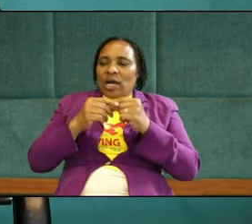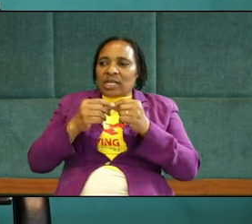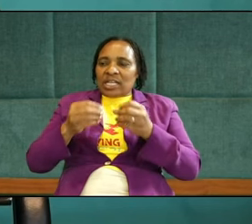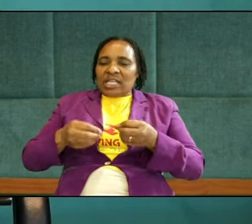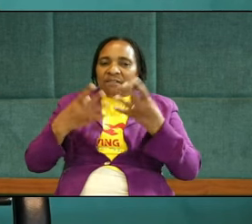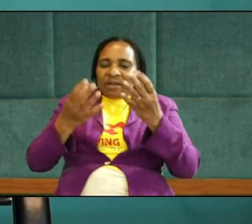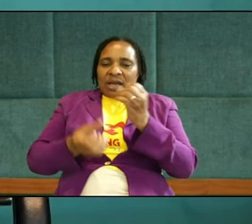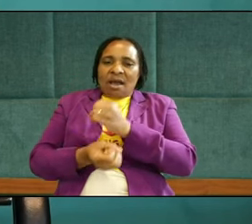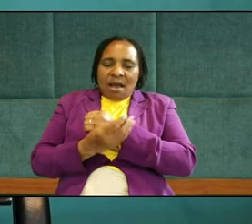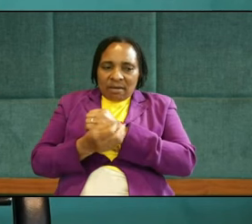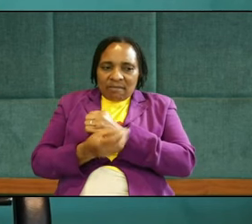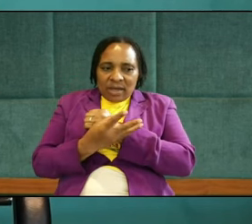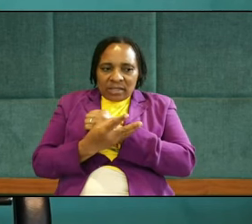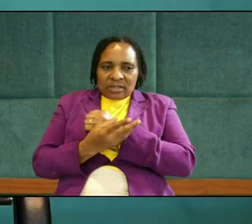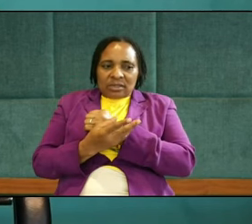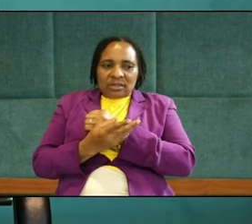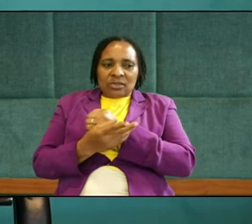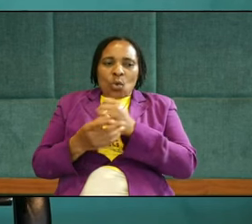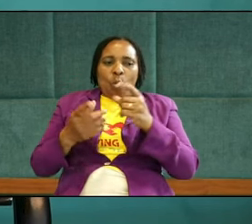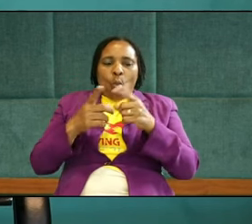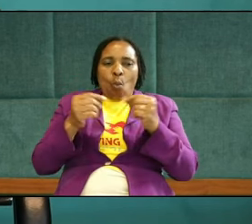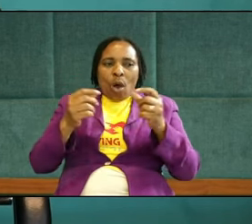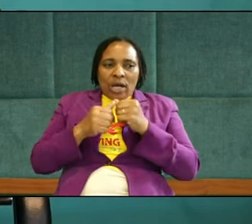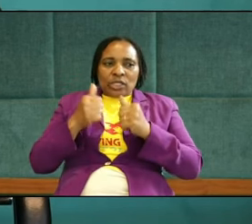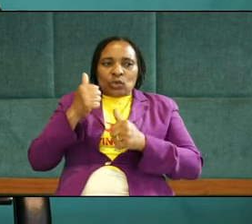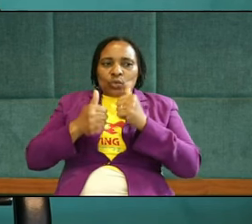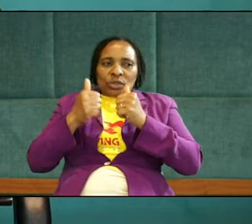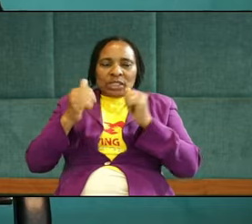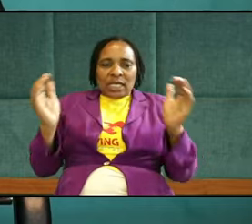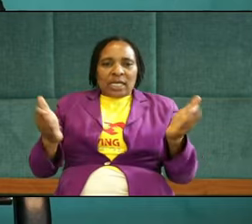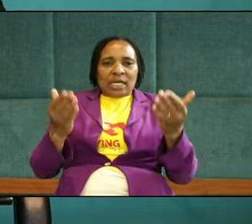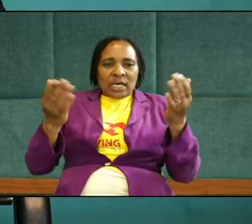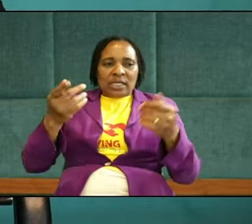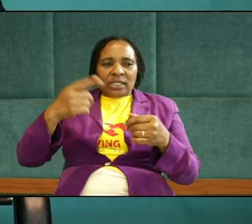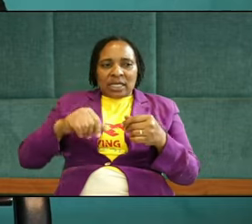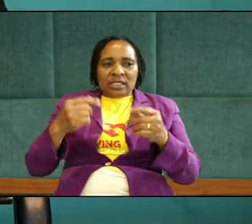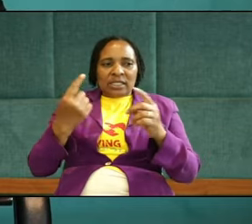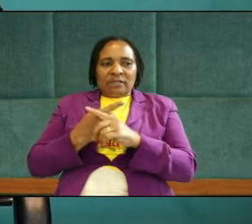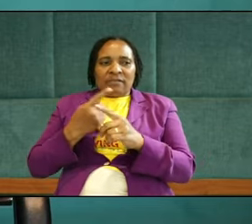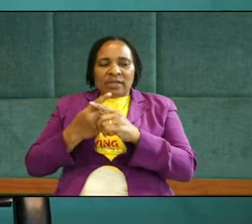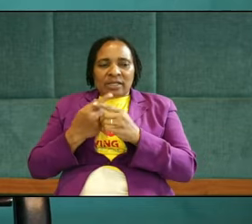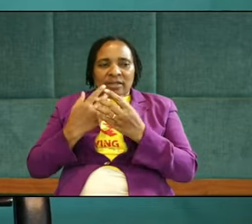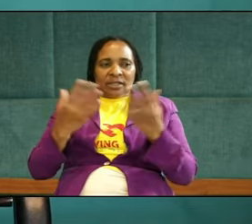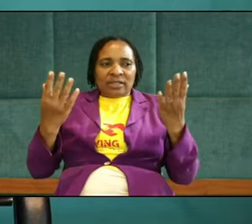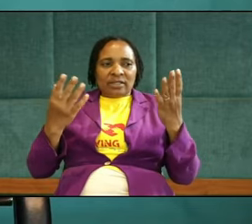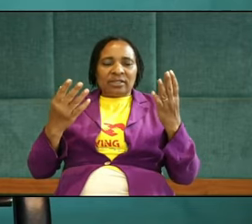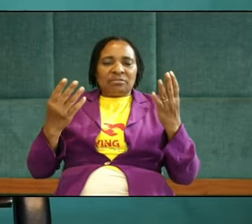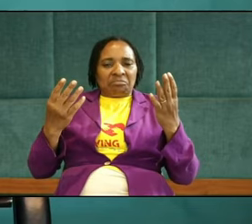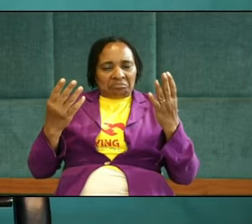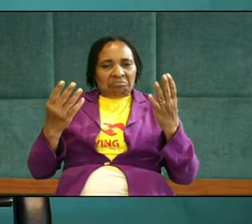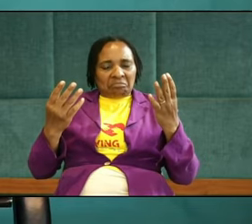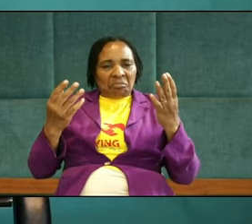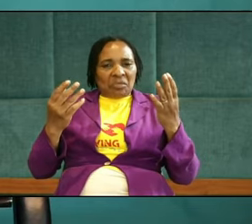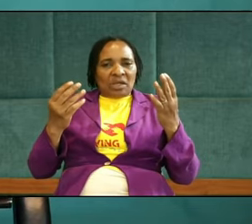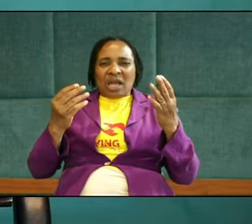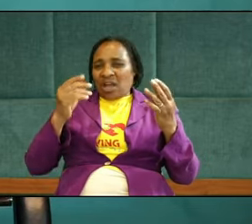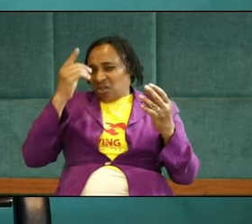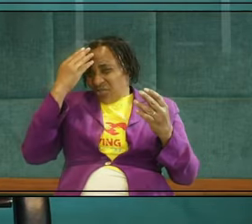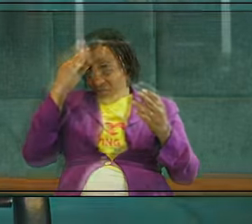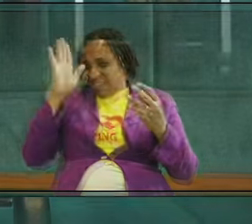us advice, words that can encourage us and different things. So I don't think it has a degree. Okay.